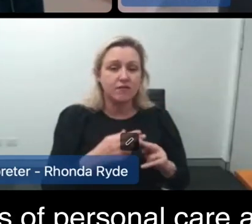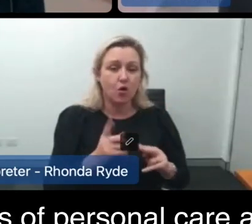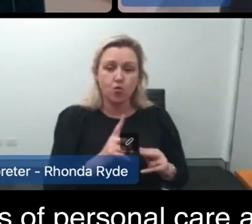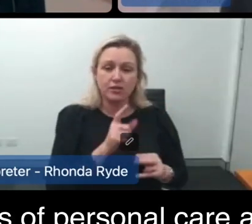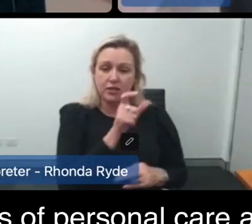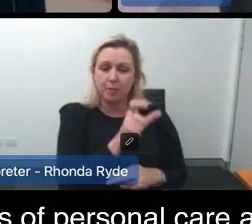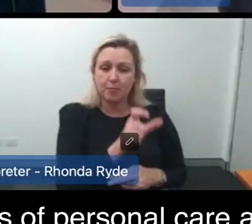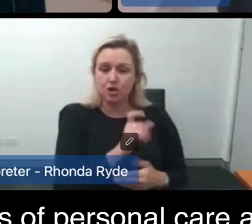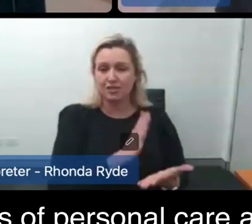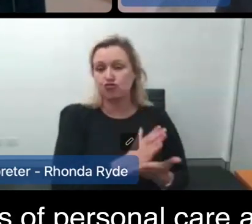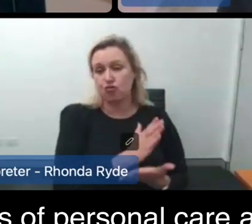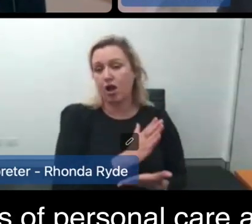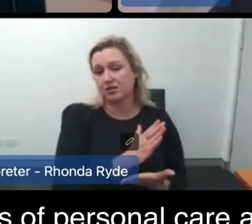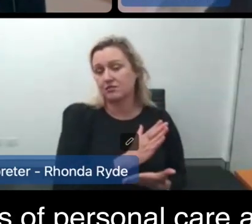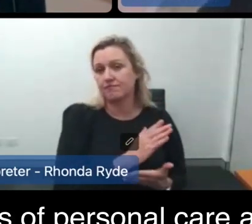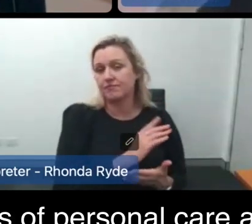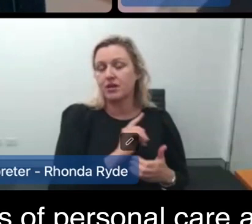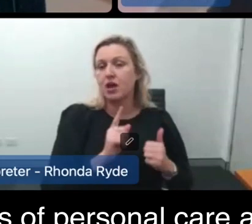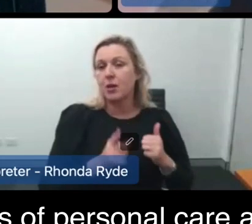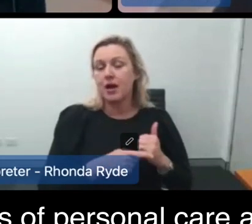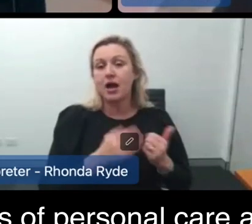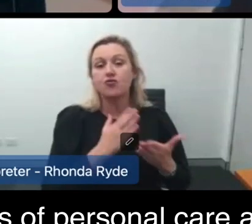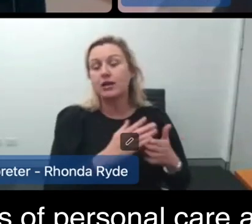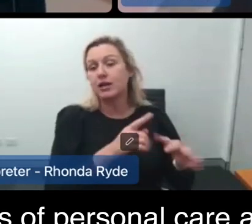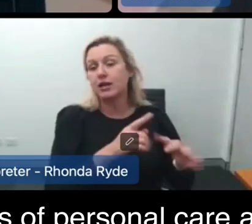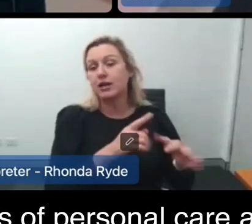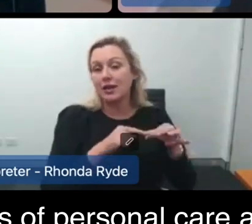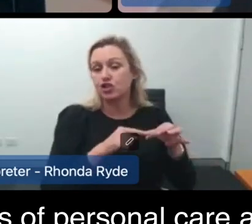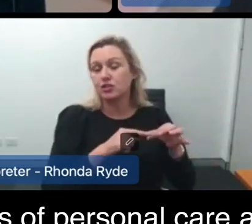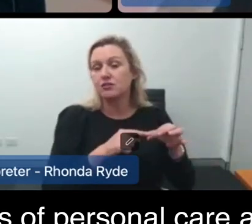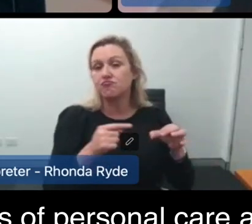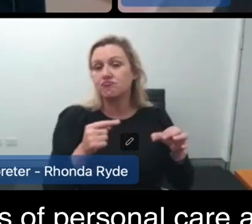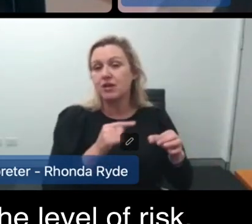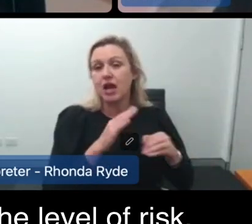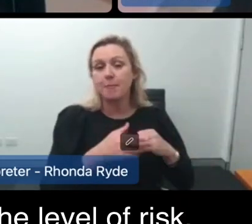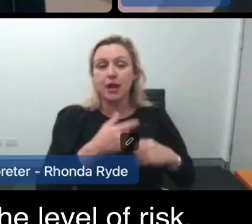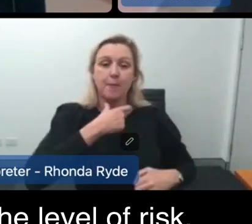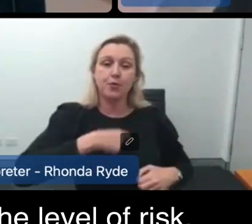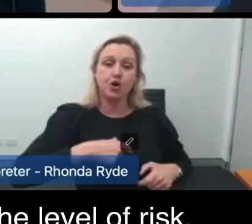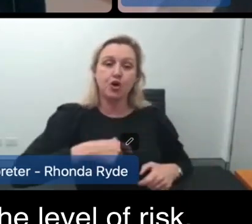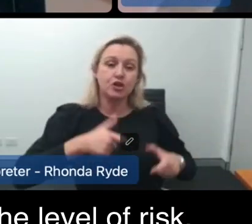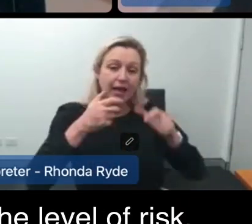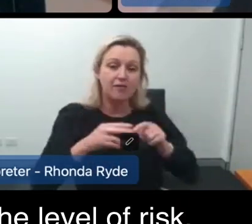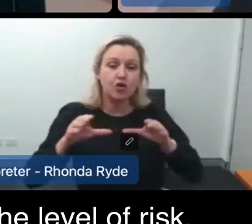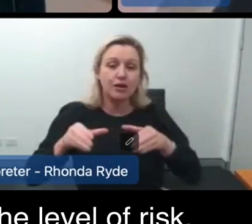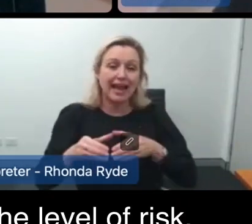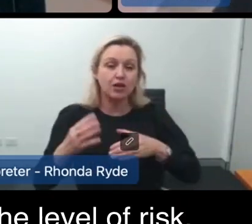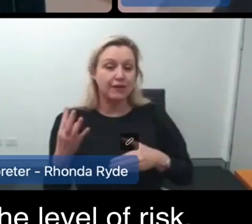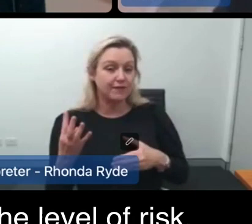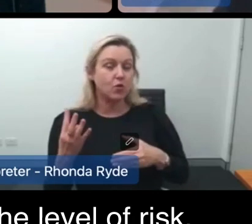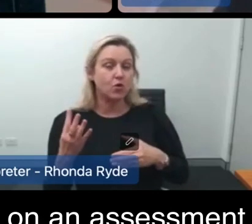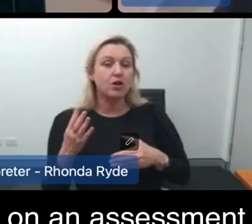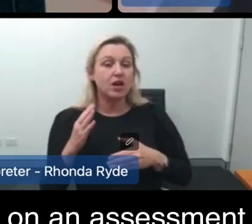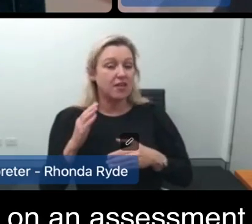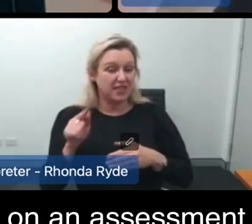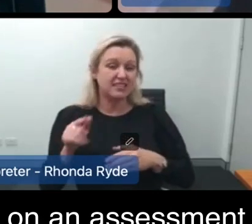So, but I guess the question in terms of personal care in category 4 is around the level of